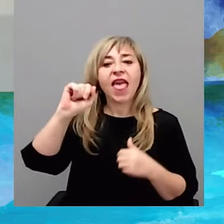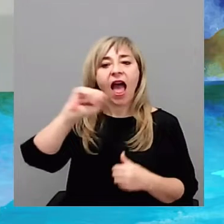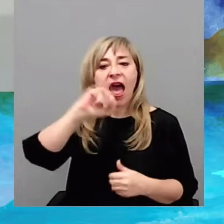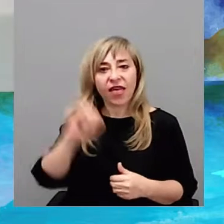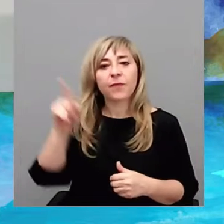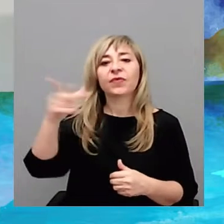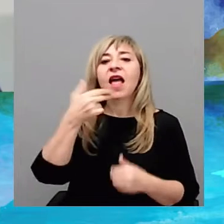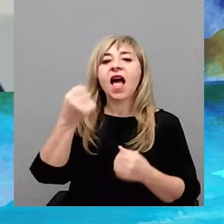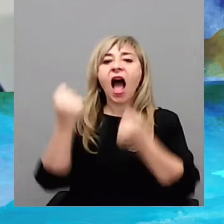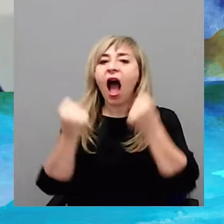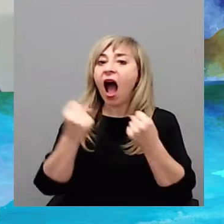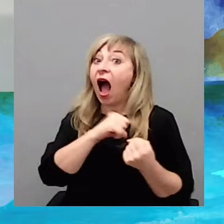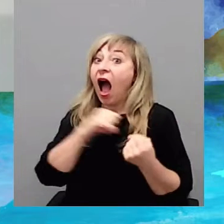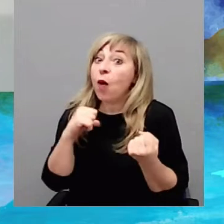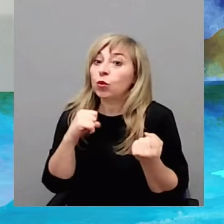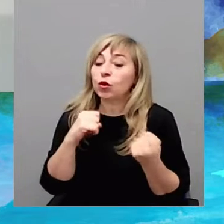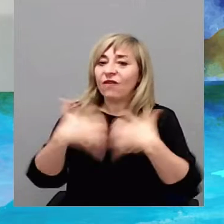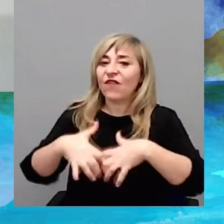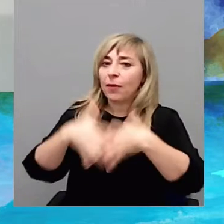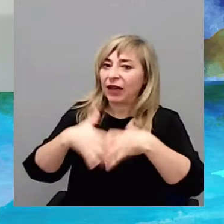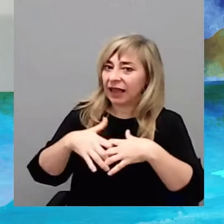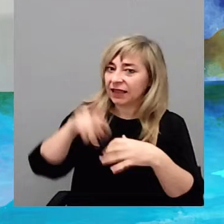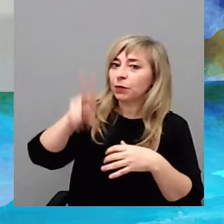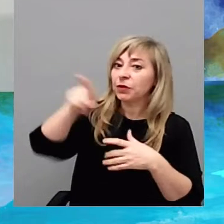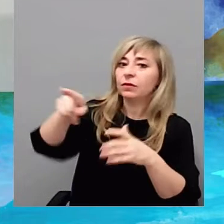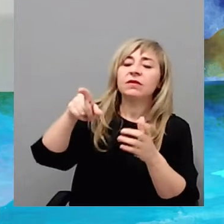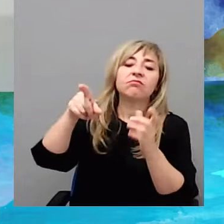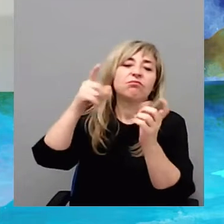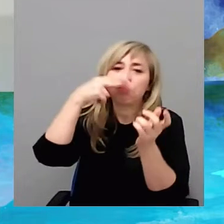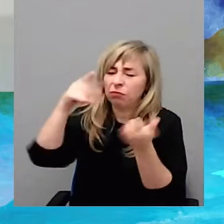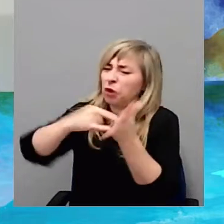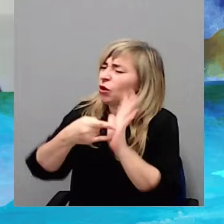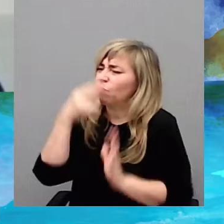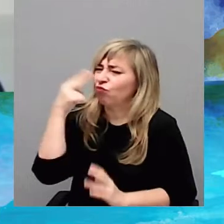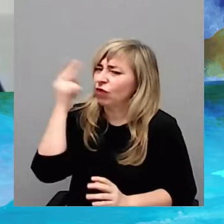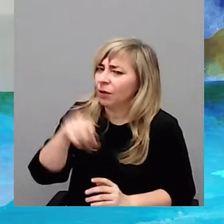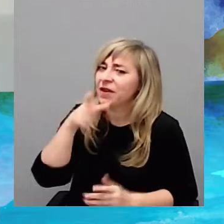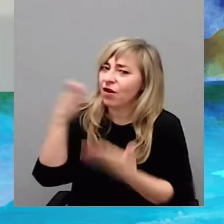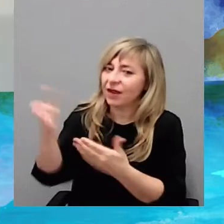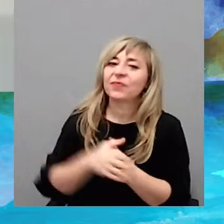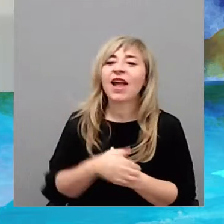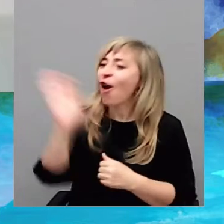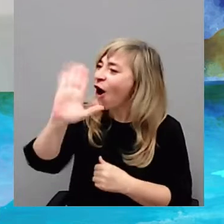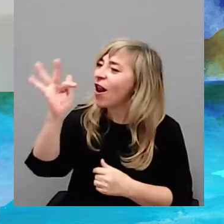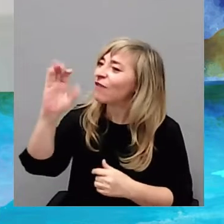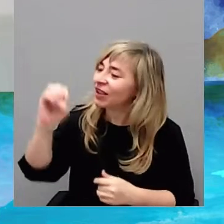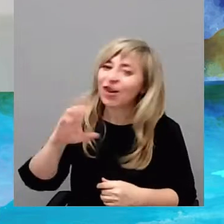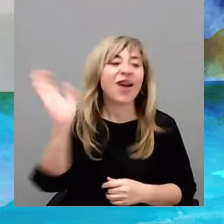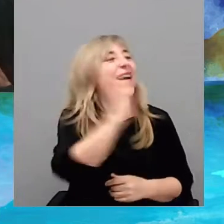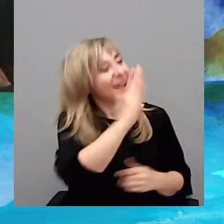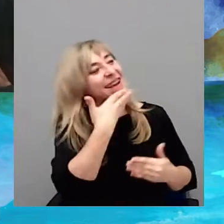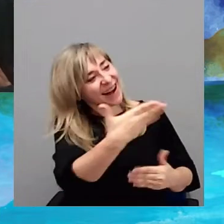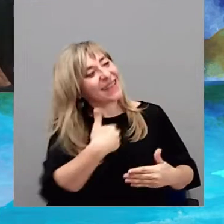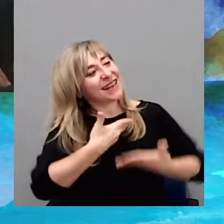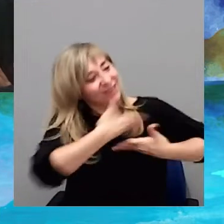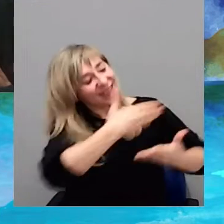from Auto Fabricantes. Very interesting project from Francisco. Hello, Francisco. Hello. Also very happy to be on this